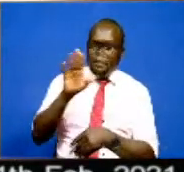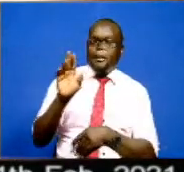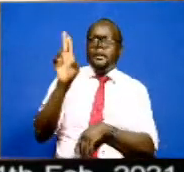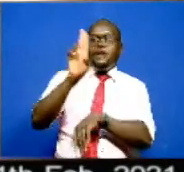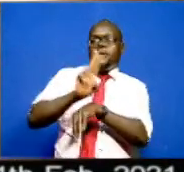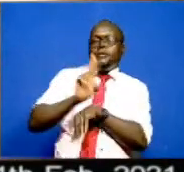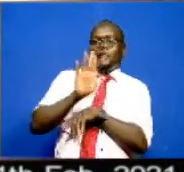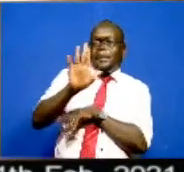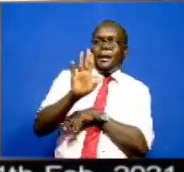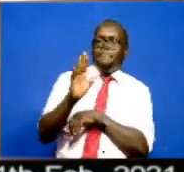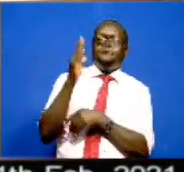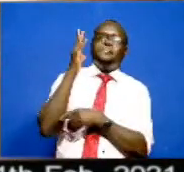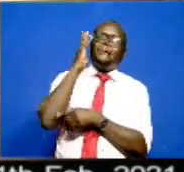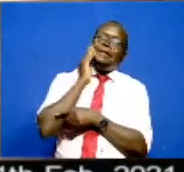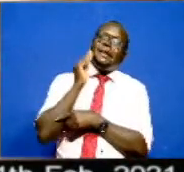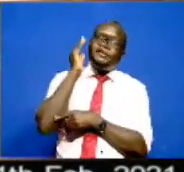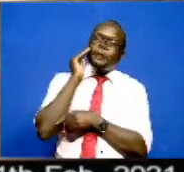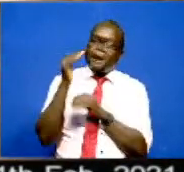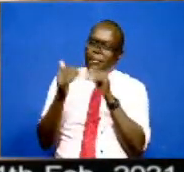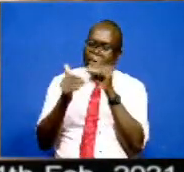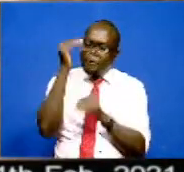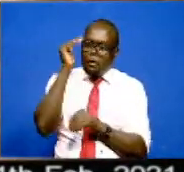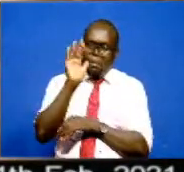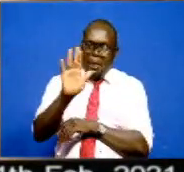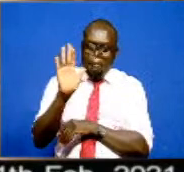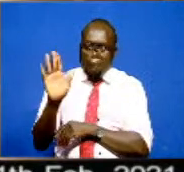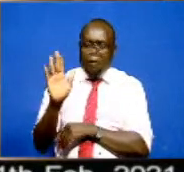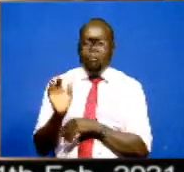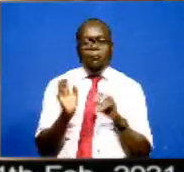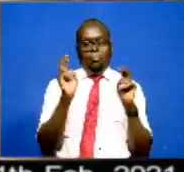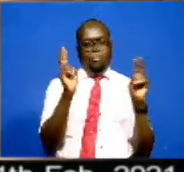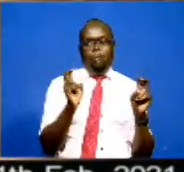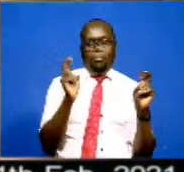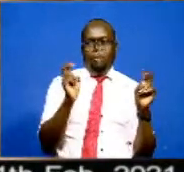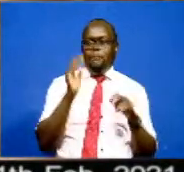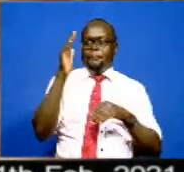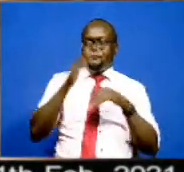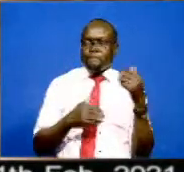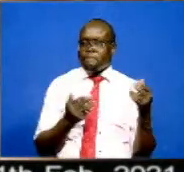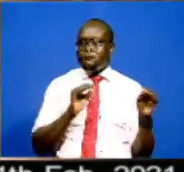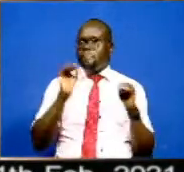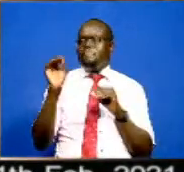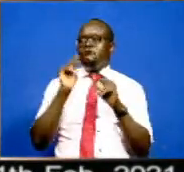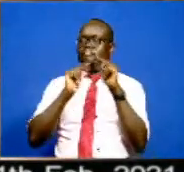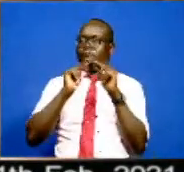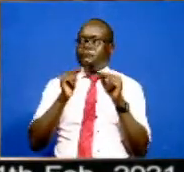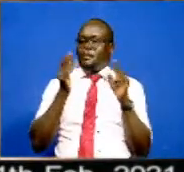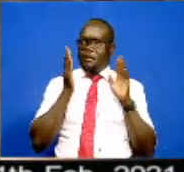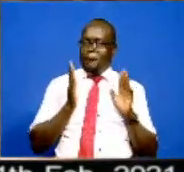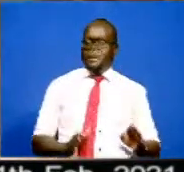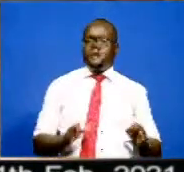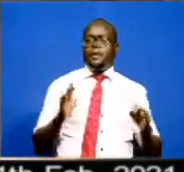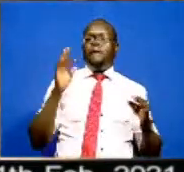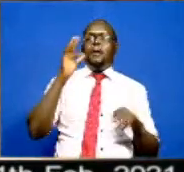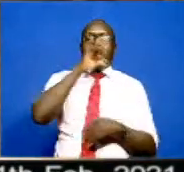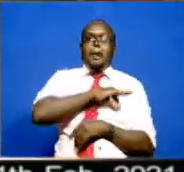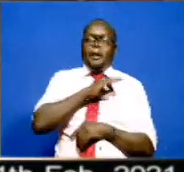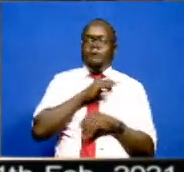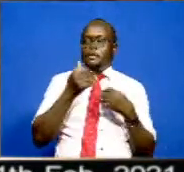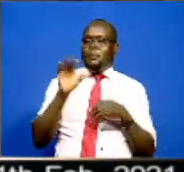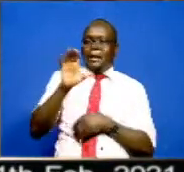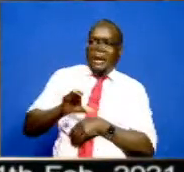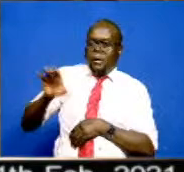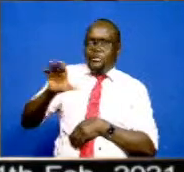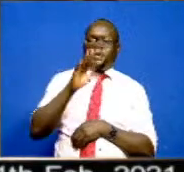and experience and professionalism into the matter, rather than going to negotiate for a personal benefit or even a constituency